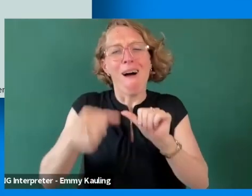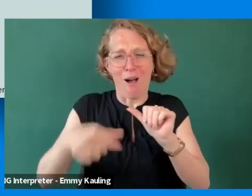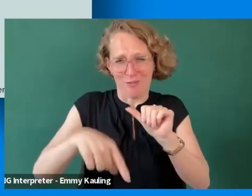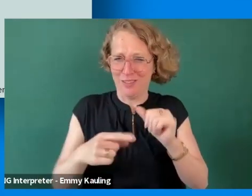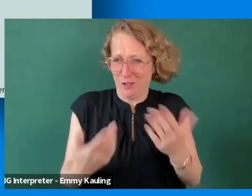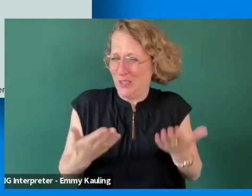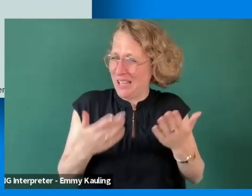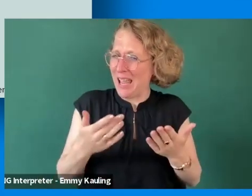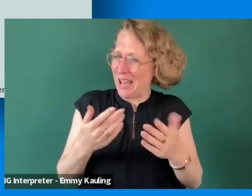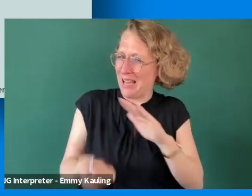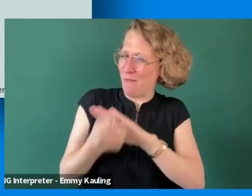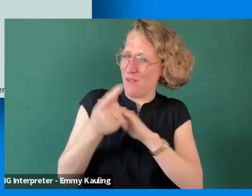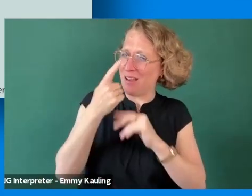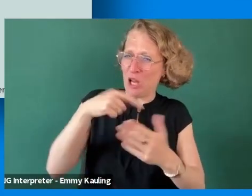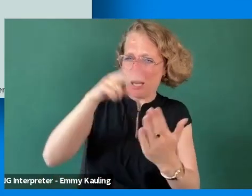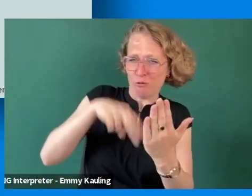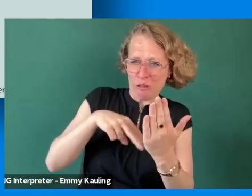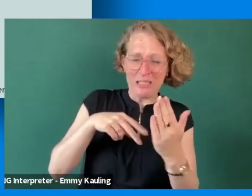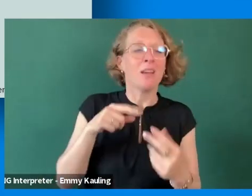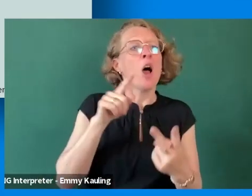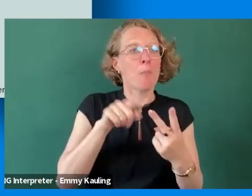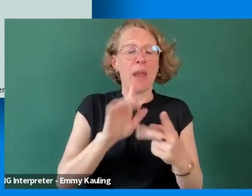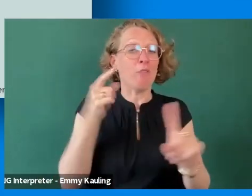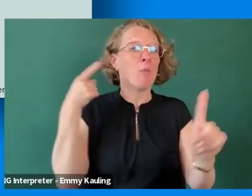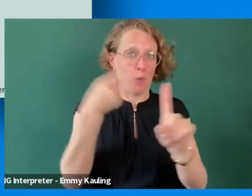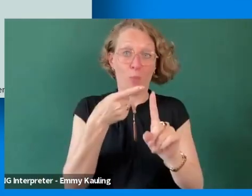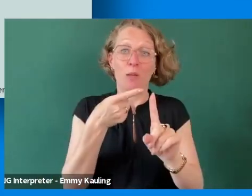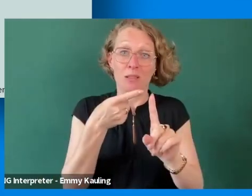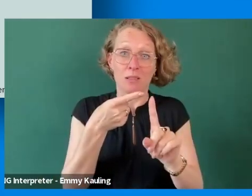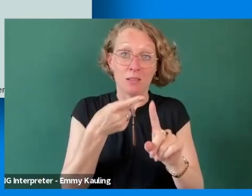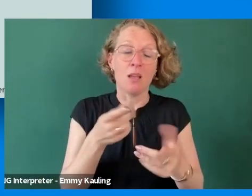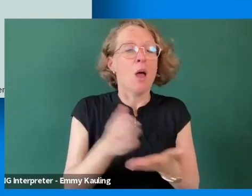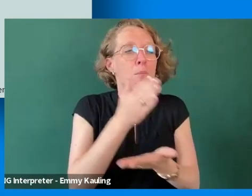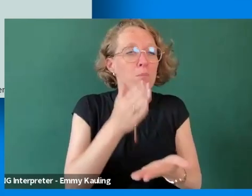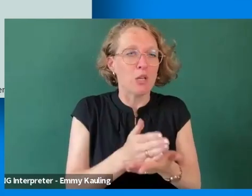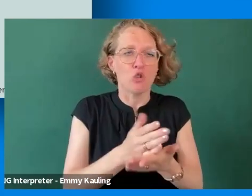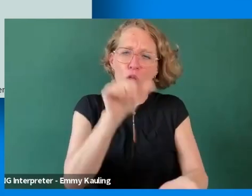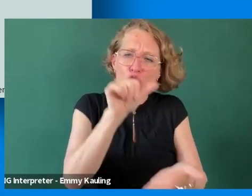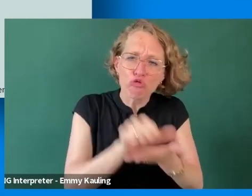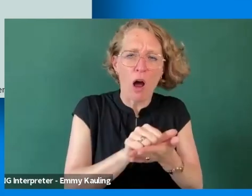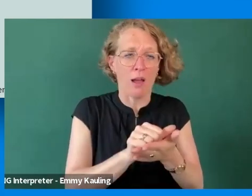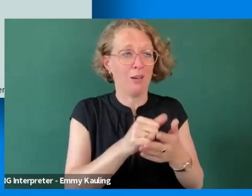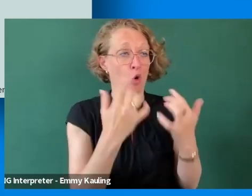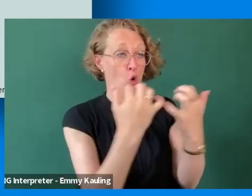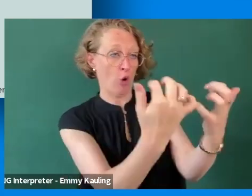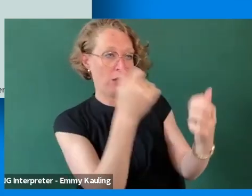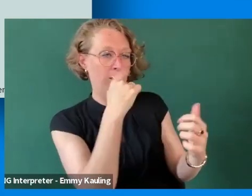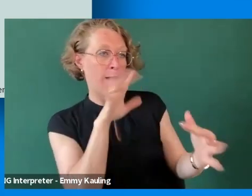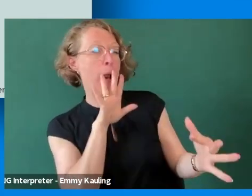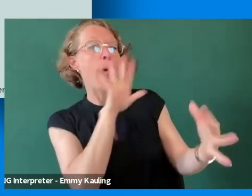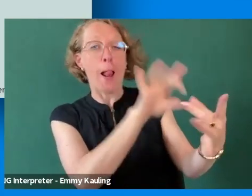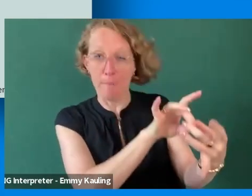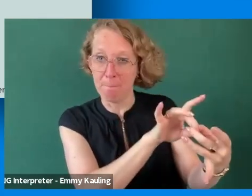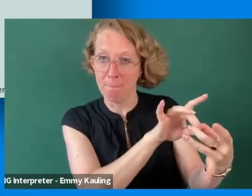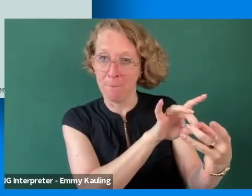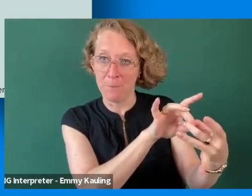event. But there's a purpose here, which is about trying to make sure that we reach the right kinds of audiences. So those